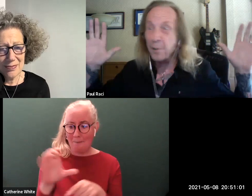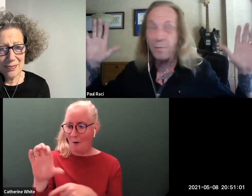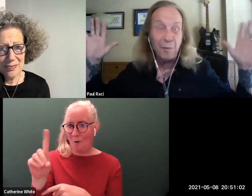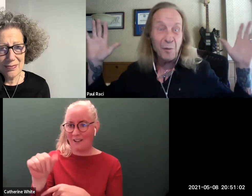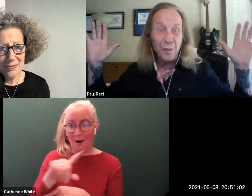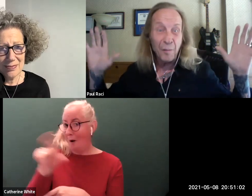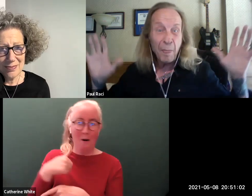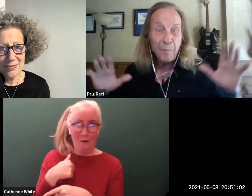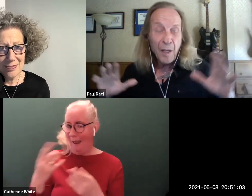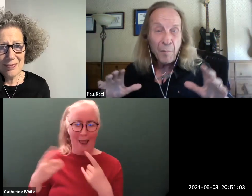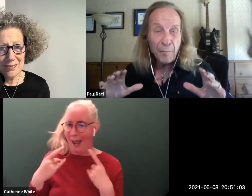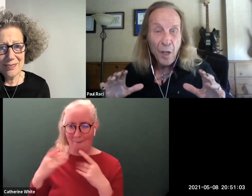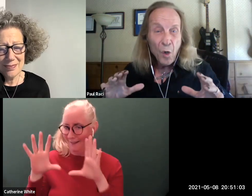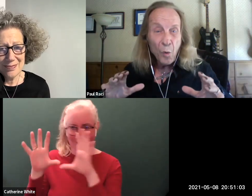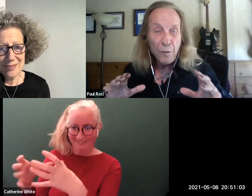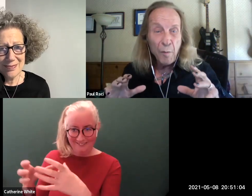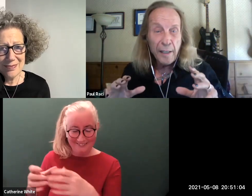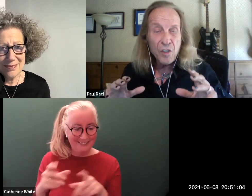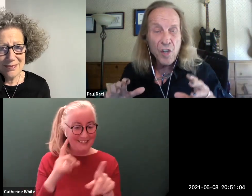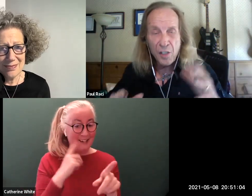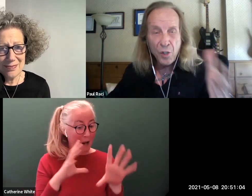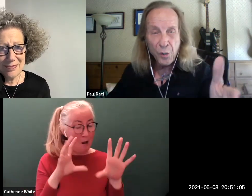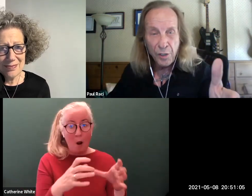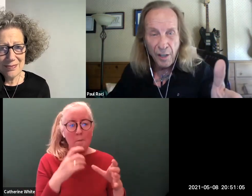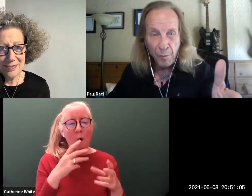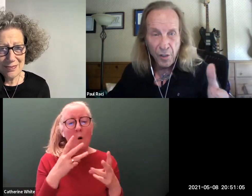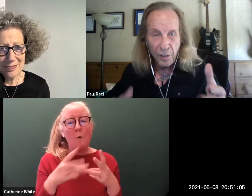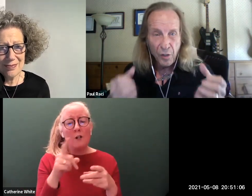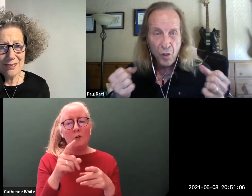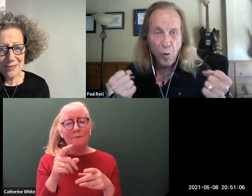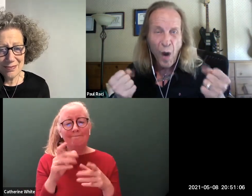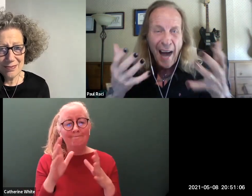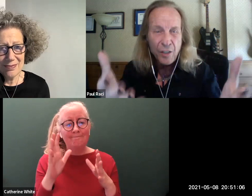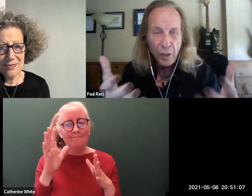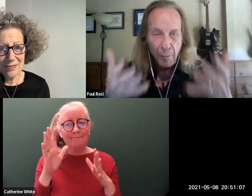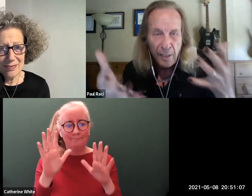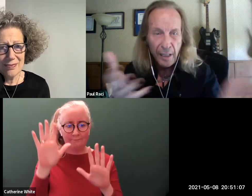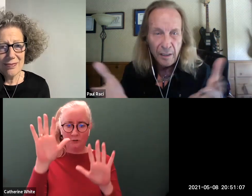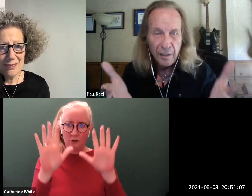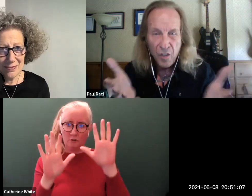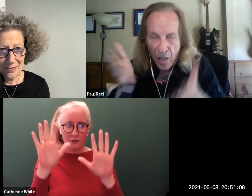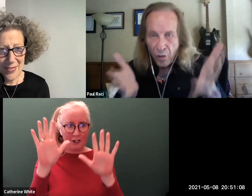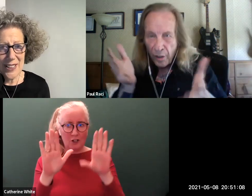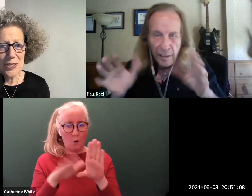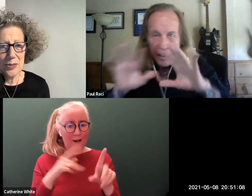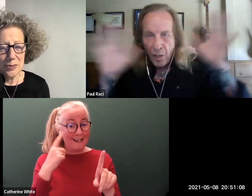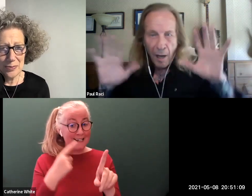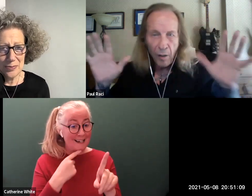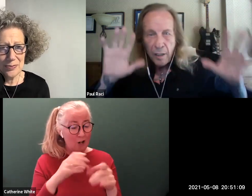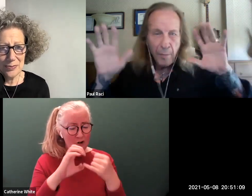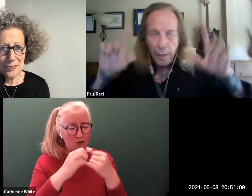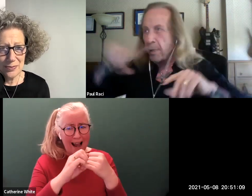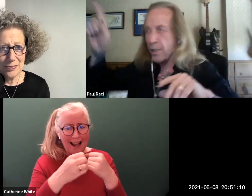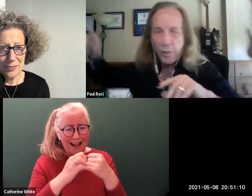the happiest people in the world, you know. But if you make a gesture to a deaf person to try to communicate gesturally